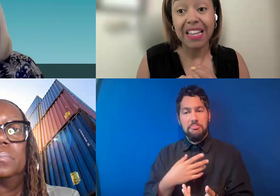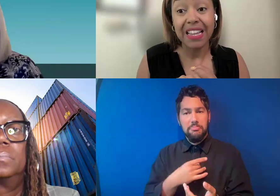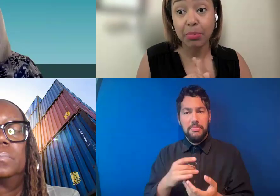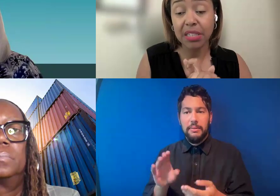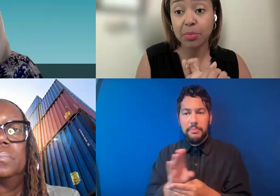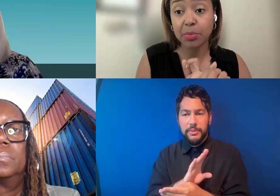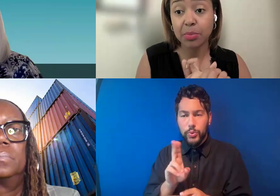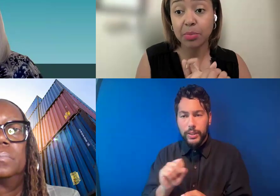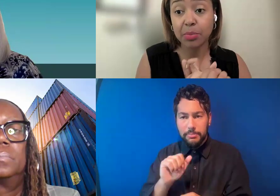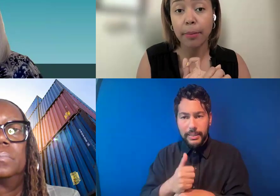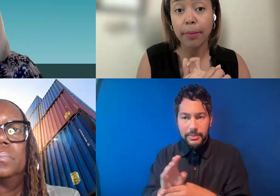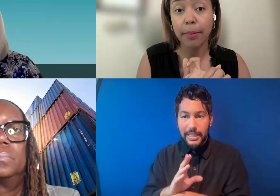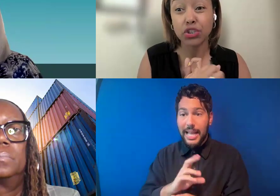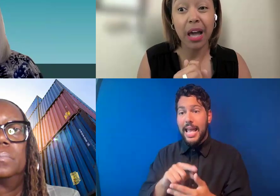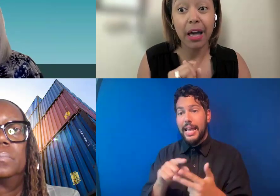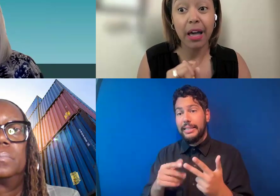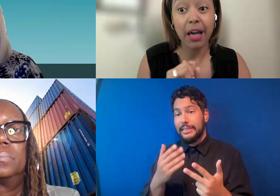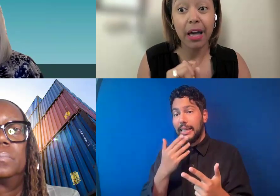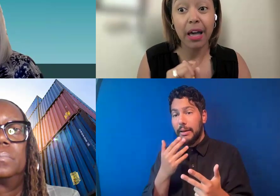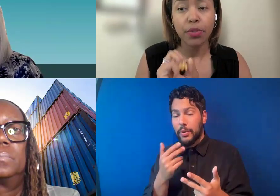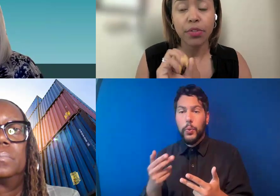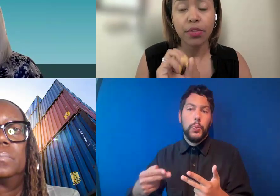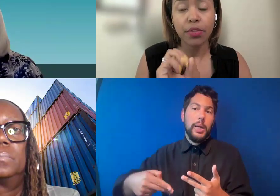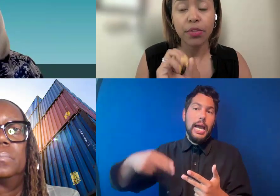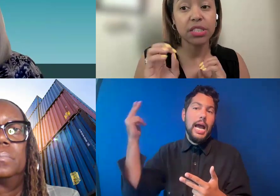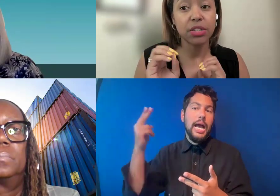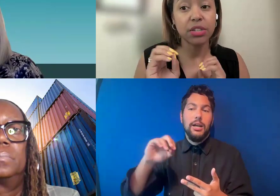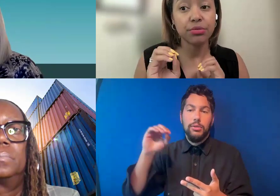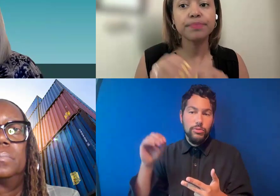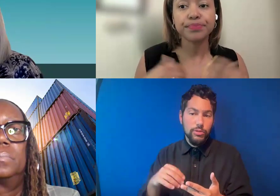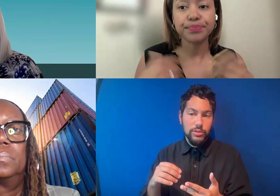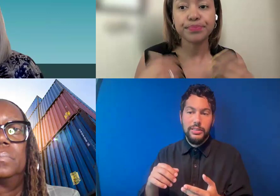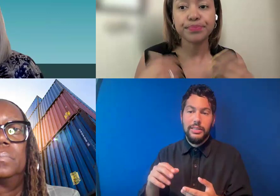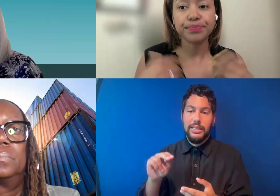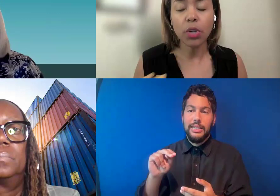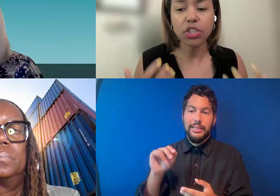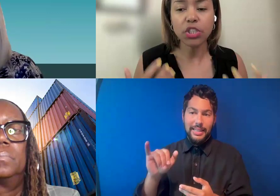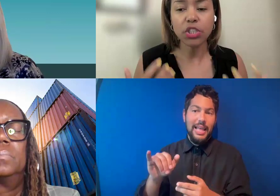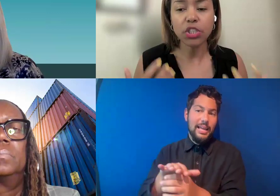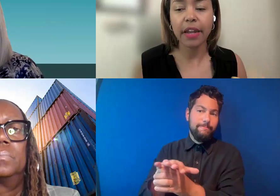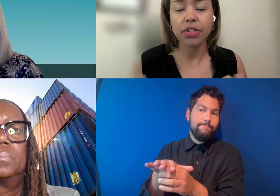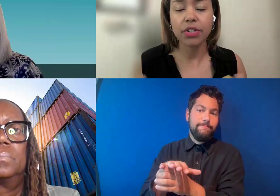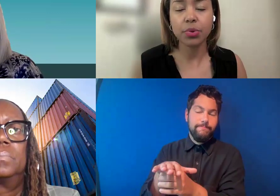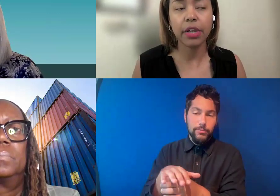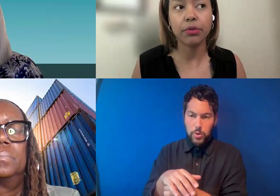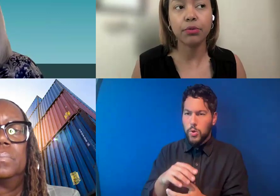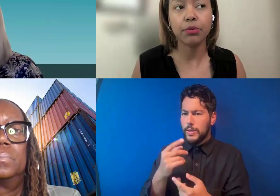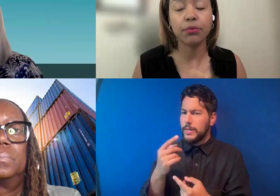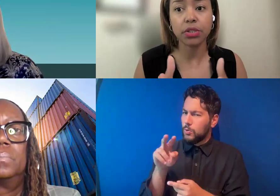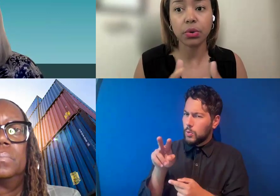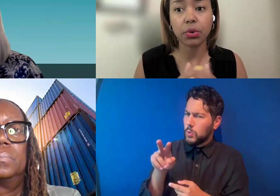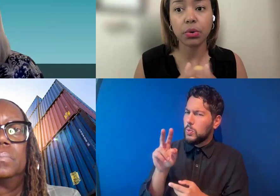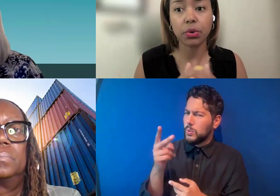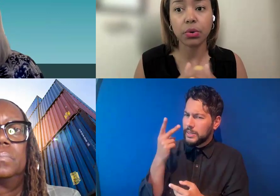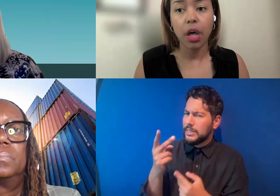businesses, and diabetes being extremely high within that GCC region. Once we took all of that into account